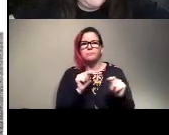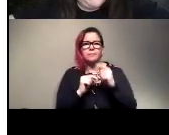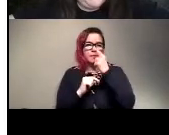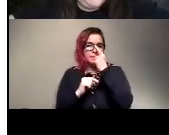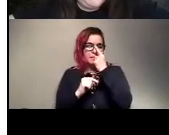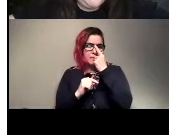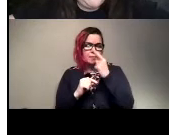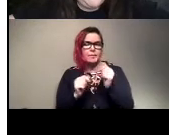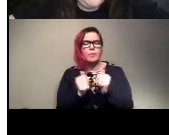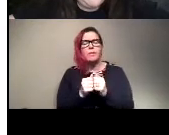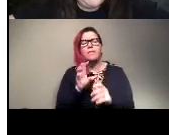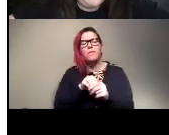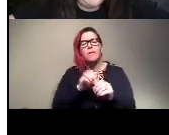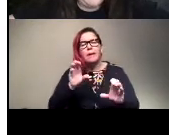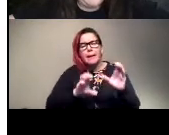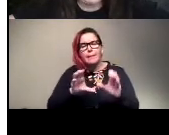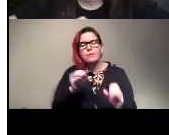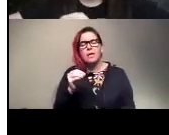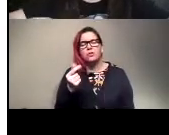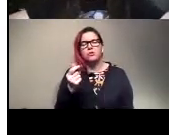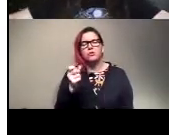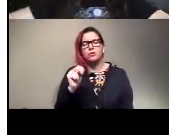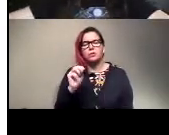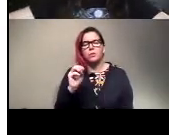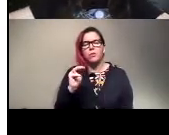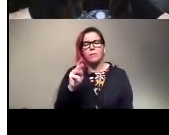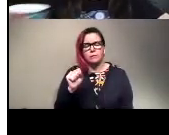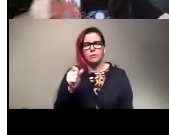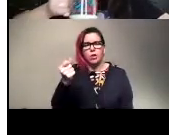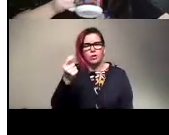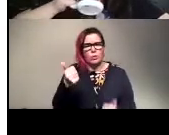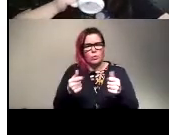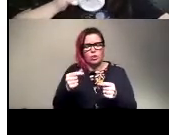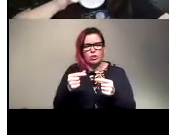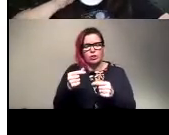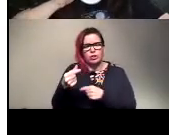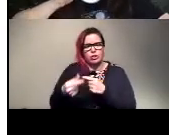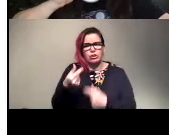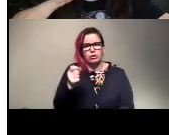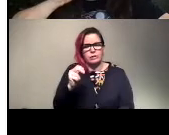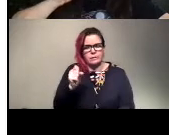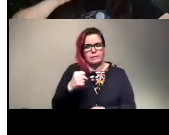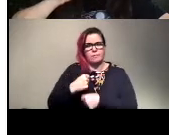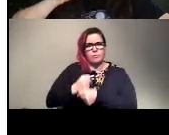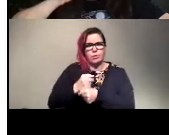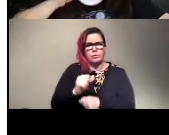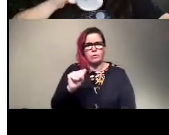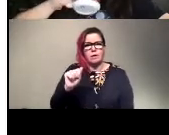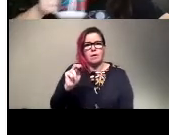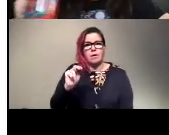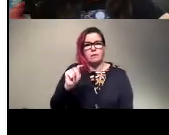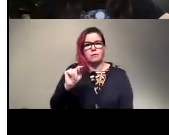the chemistry and even the genomics, so they can try to understand what genes might be responsible for producing these antibiotics. But we also